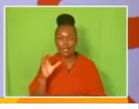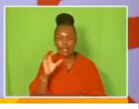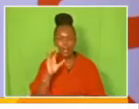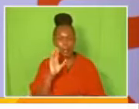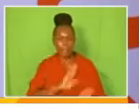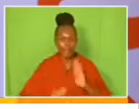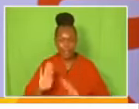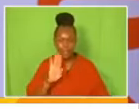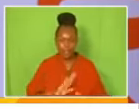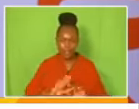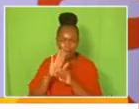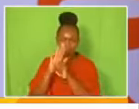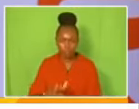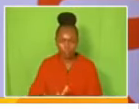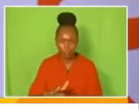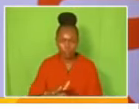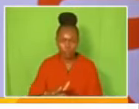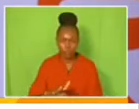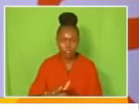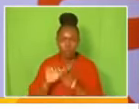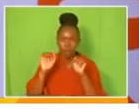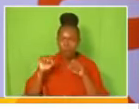to secure leadership.